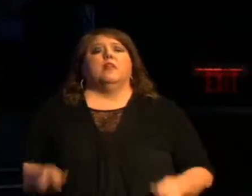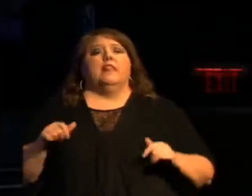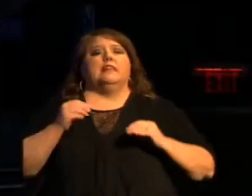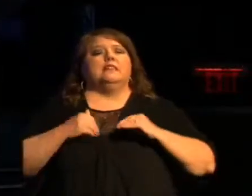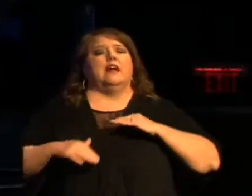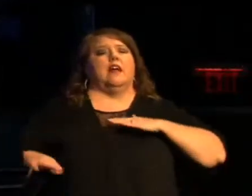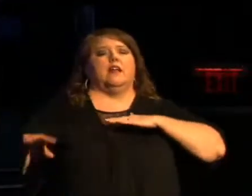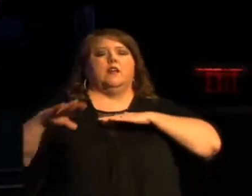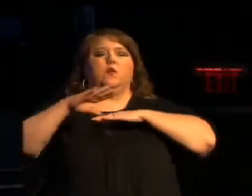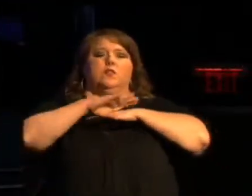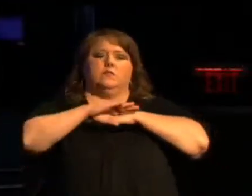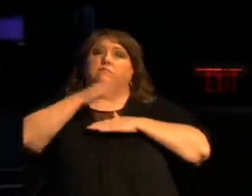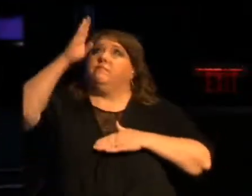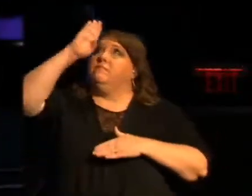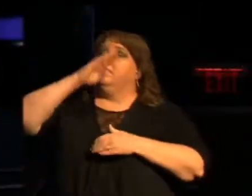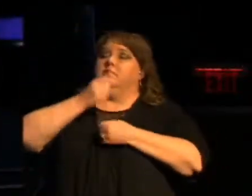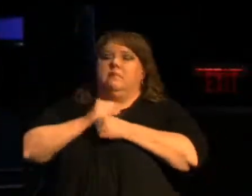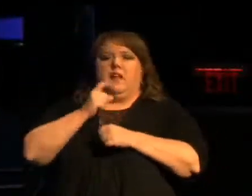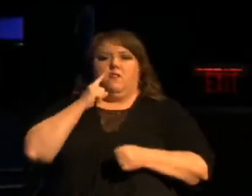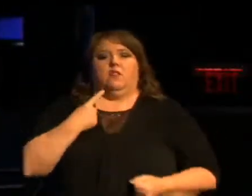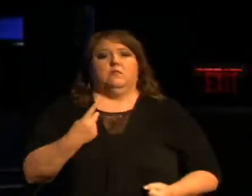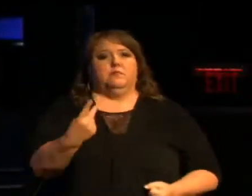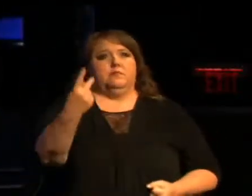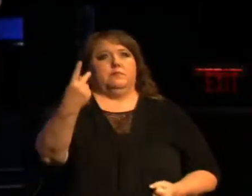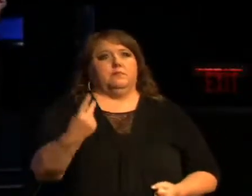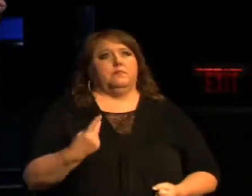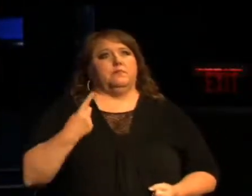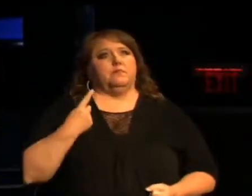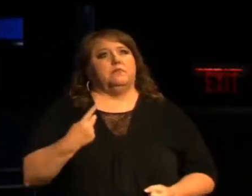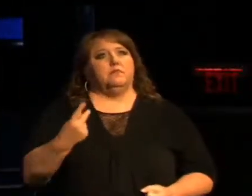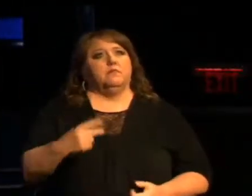Yes, this land was made for you and me.